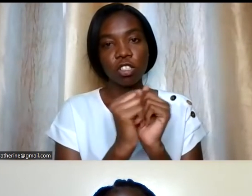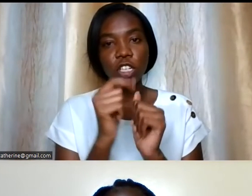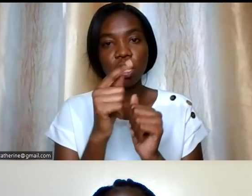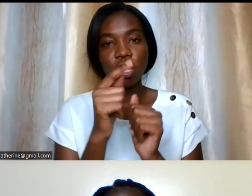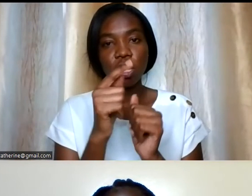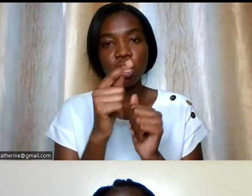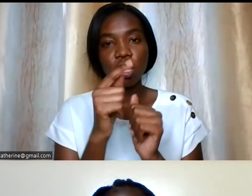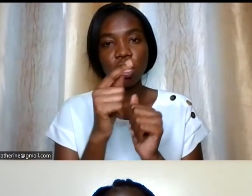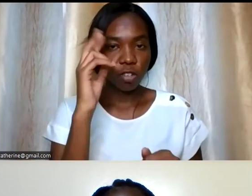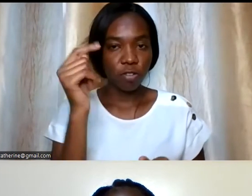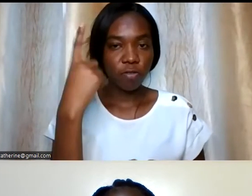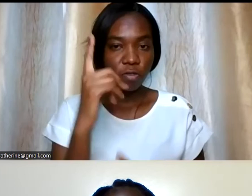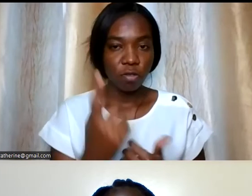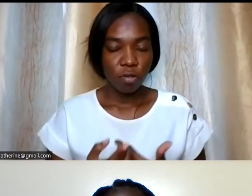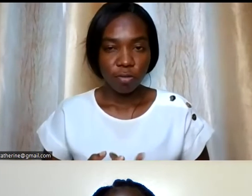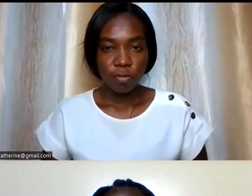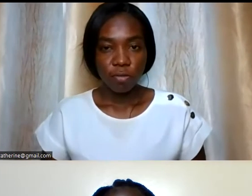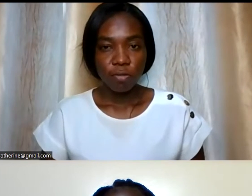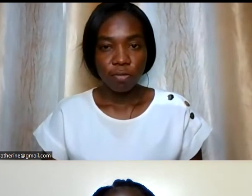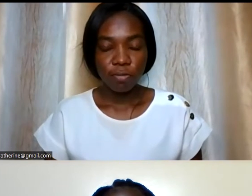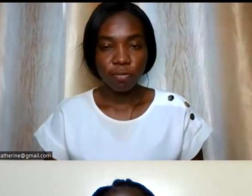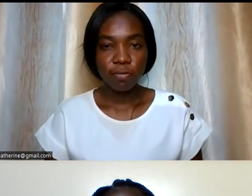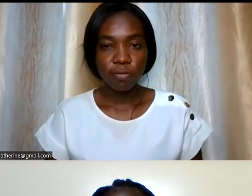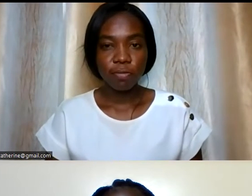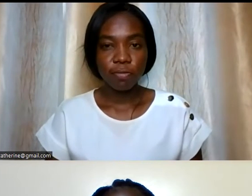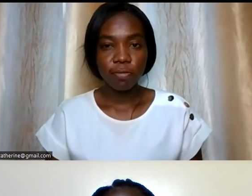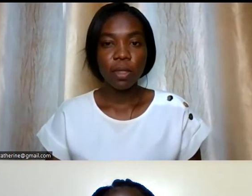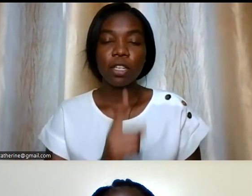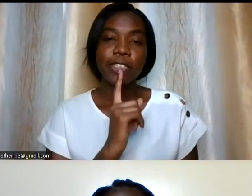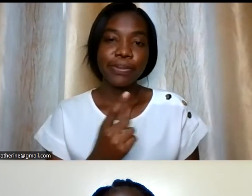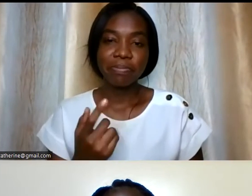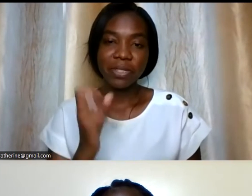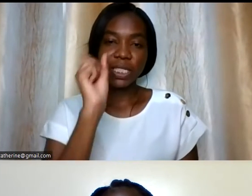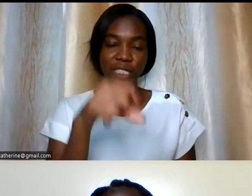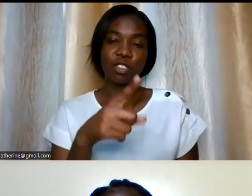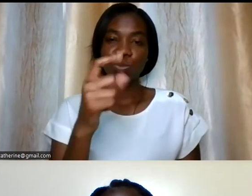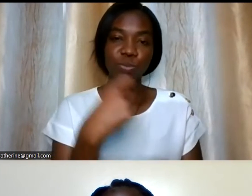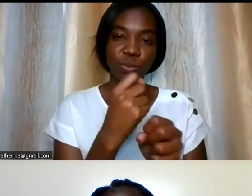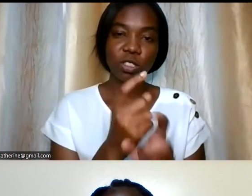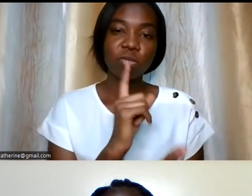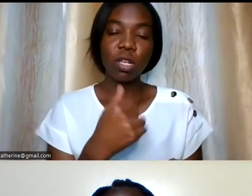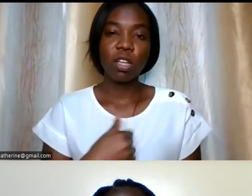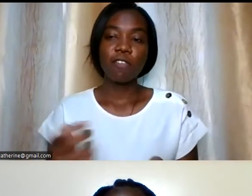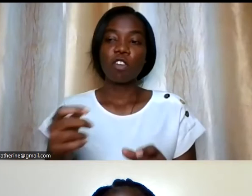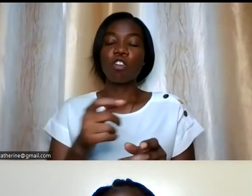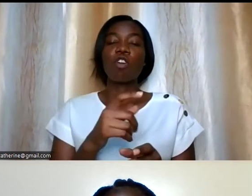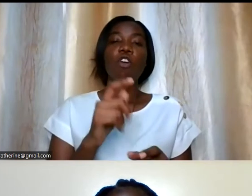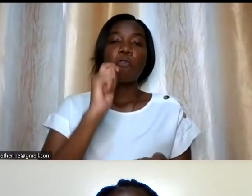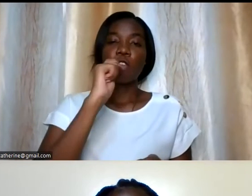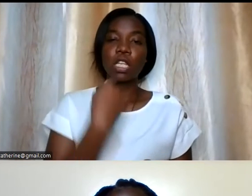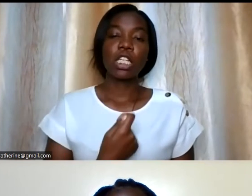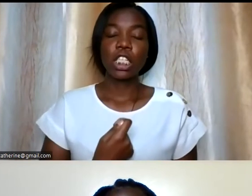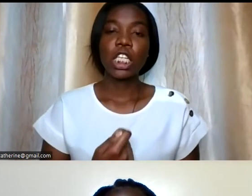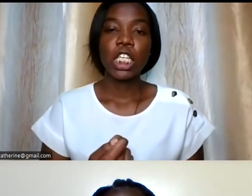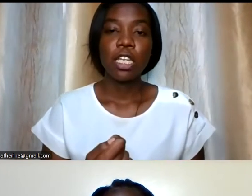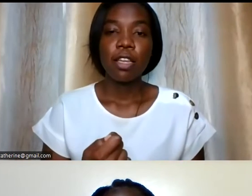purposes of this training. So, yeah, let's make sure that there's confidentiality document